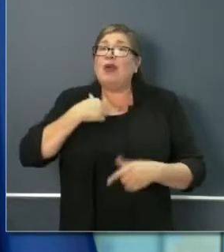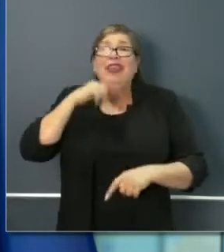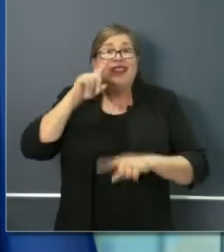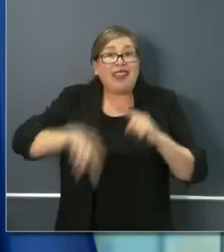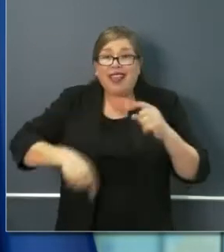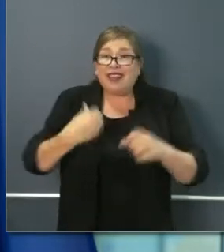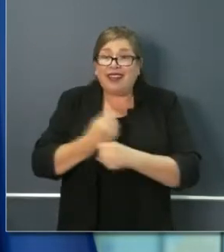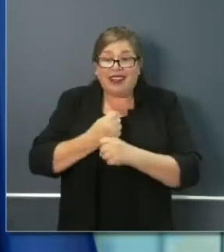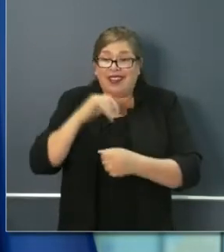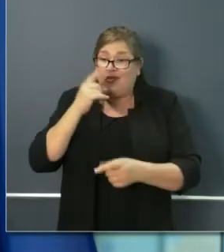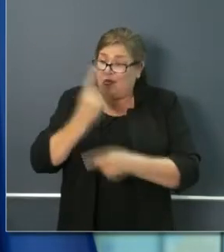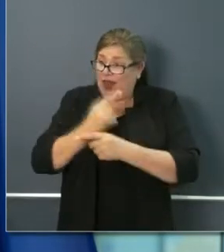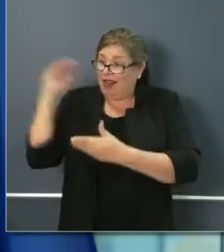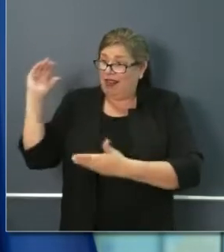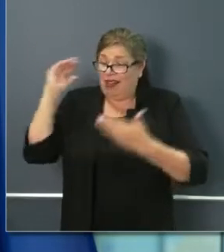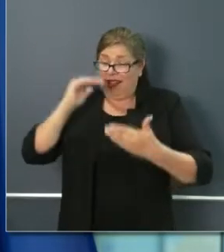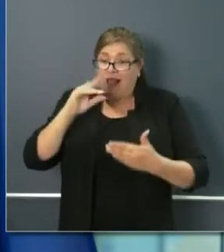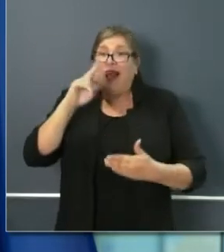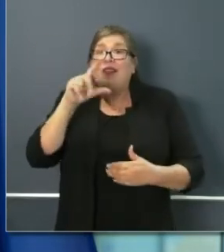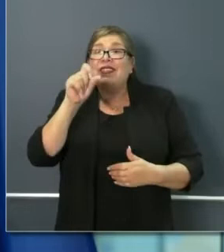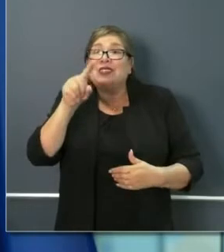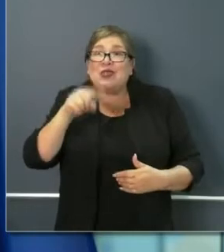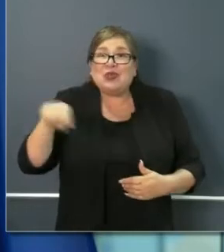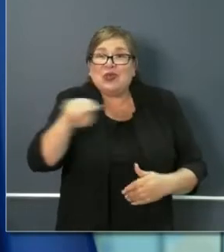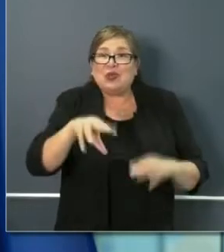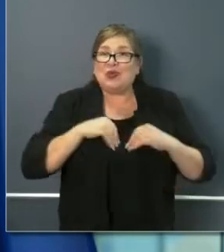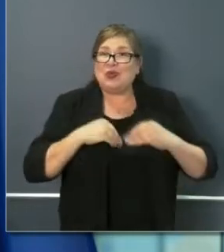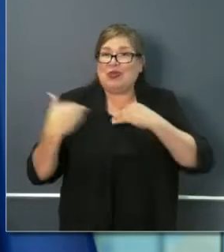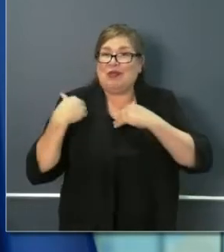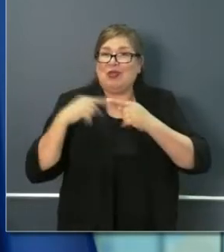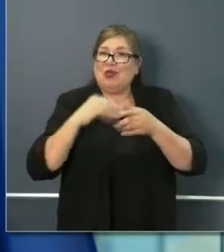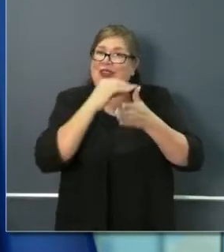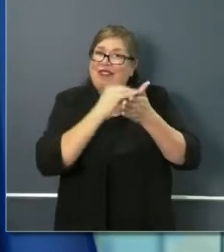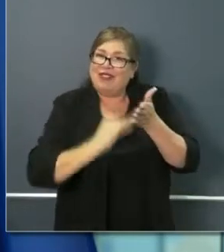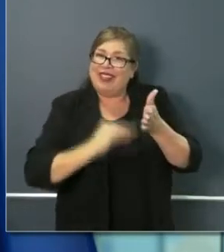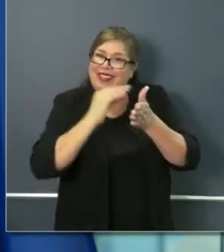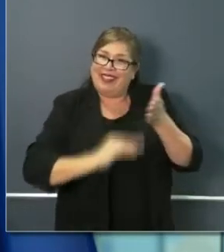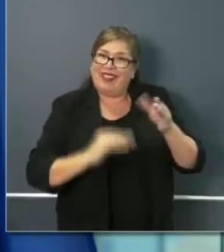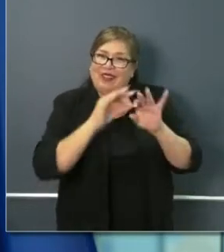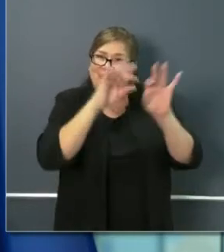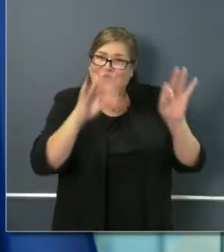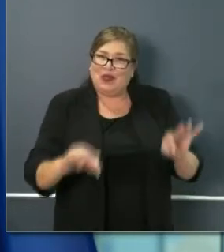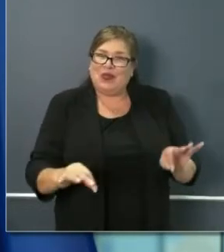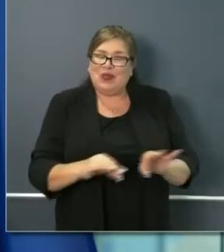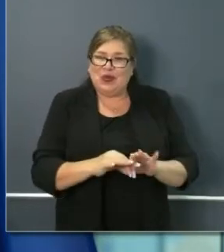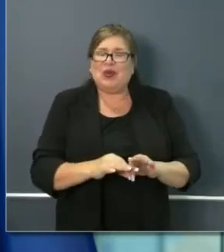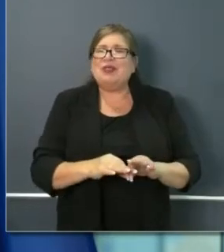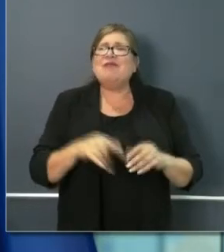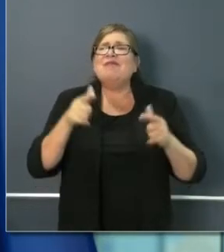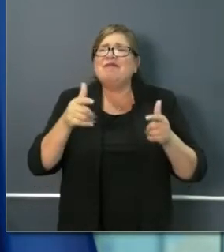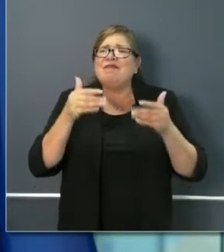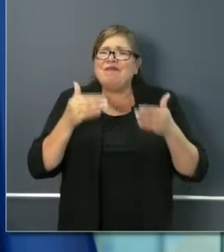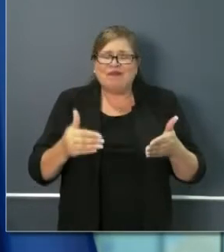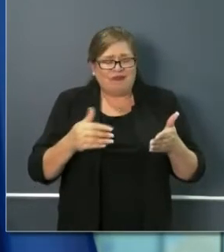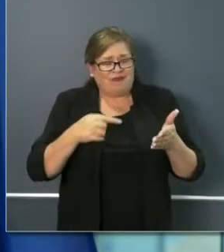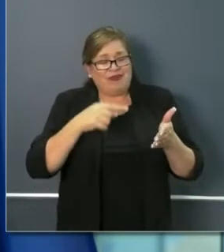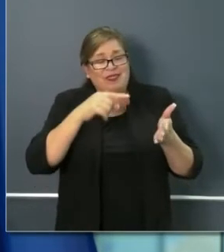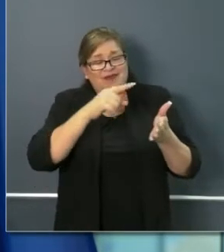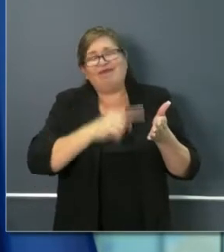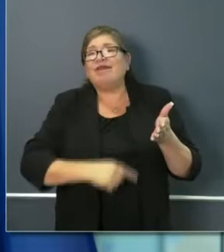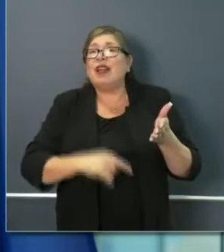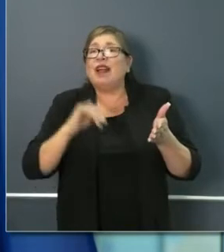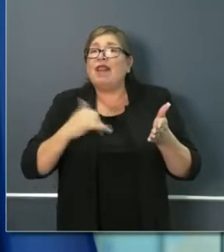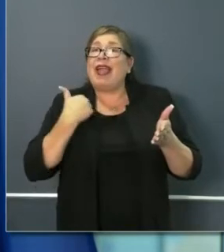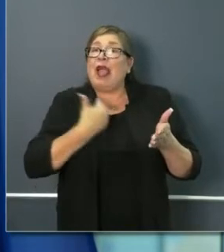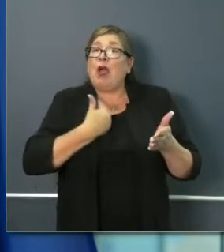out those forms. And obviously, the census process and protocols have changed since COVID-19, but